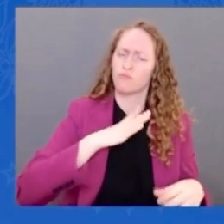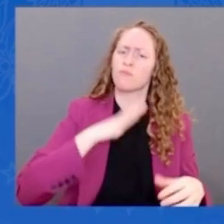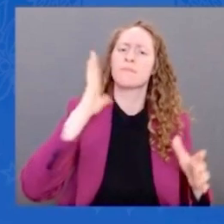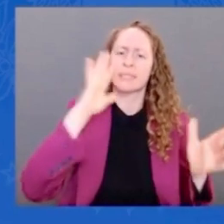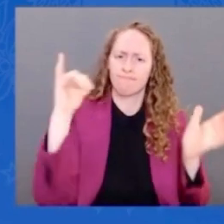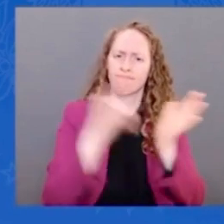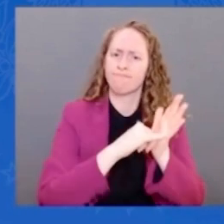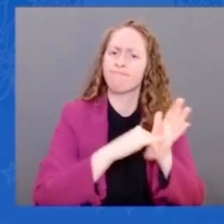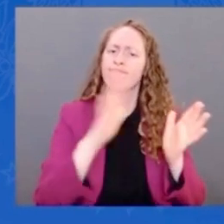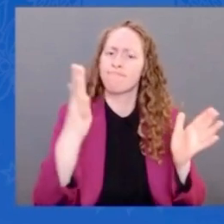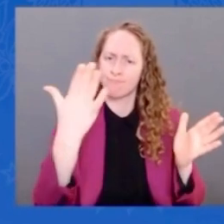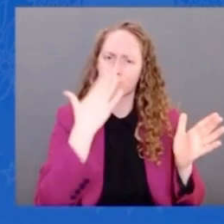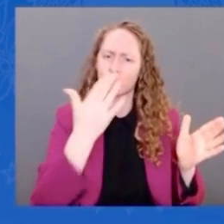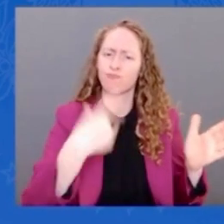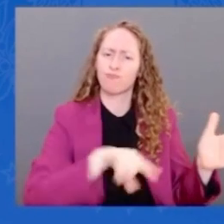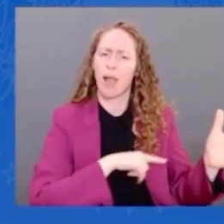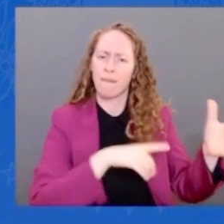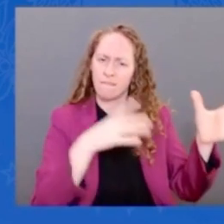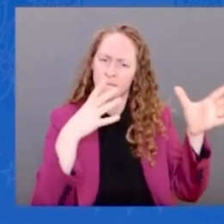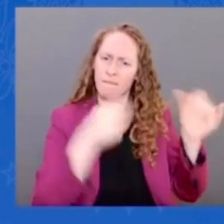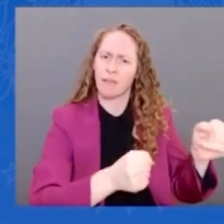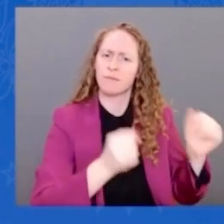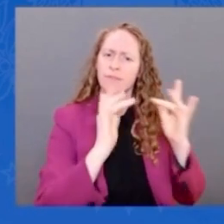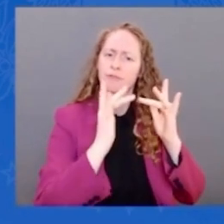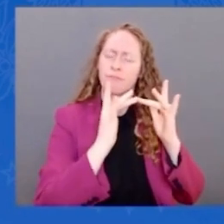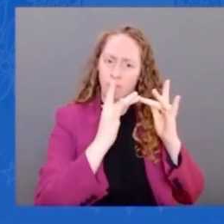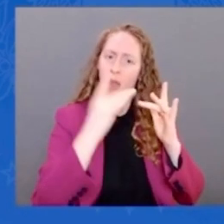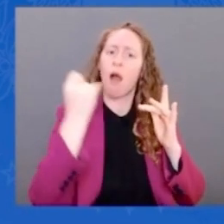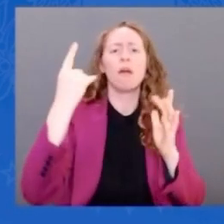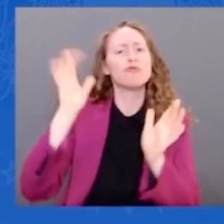but these guys are the best.